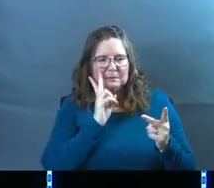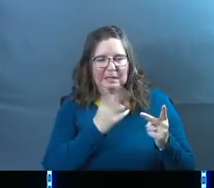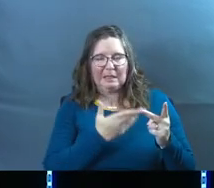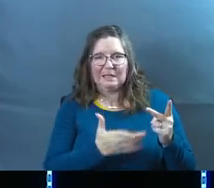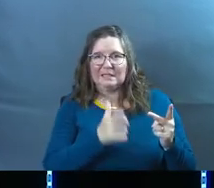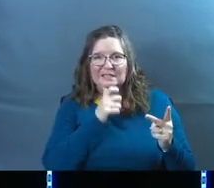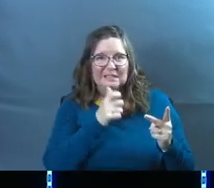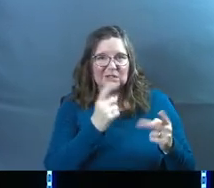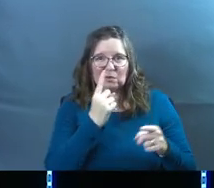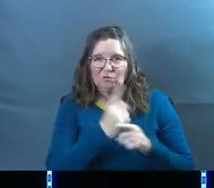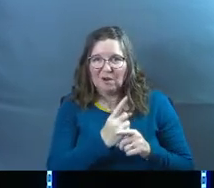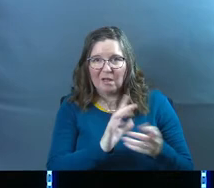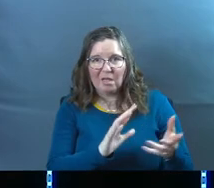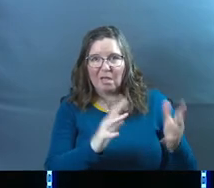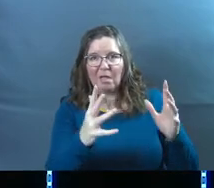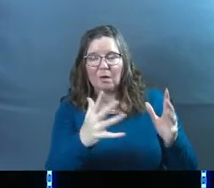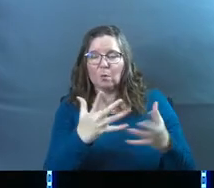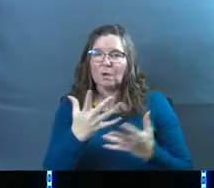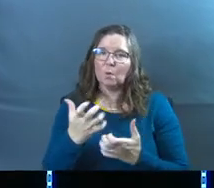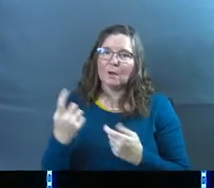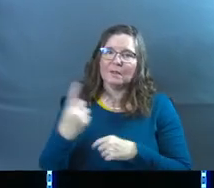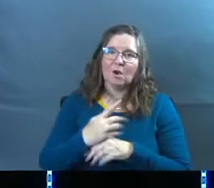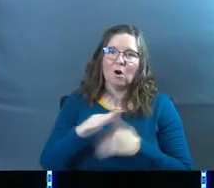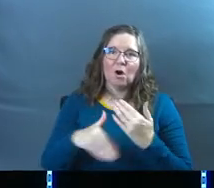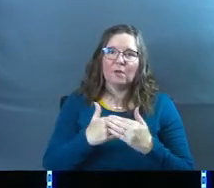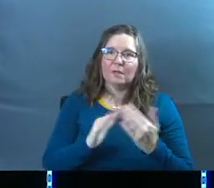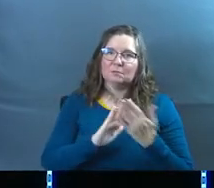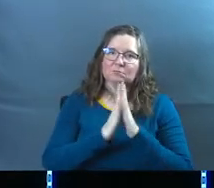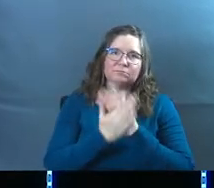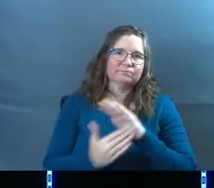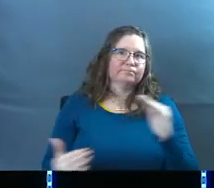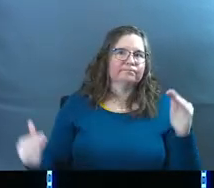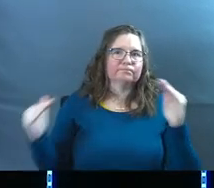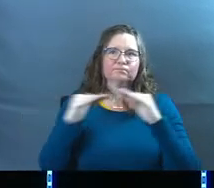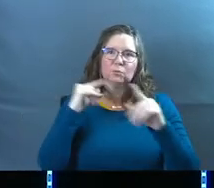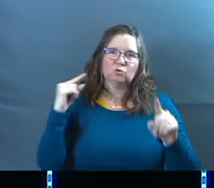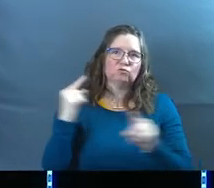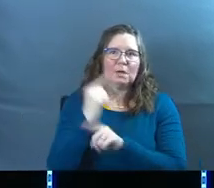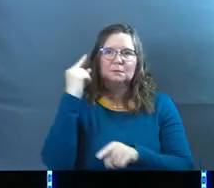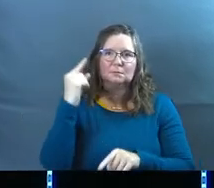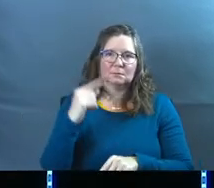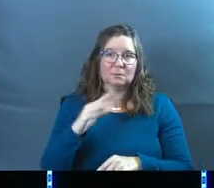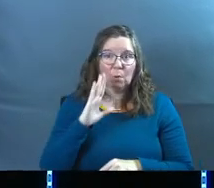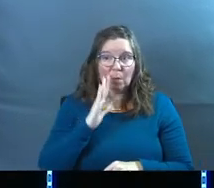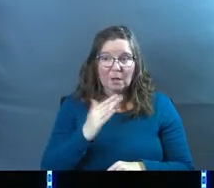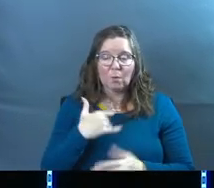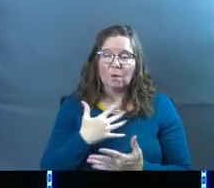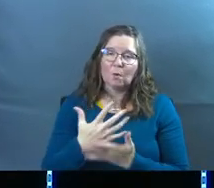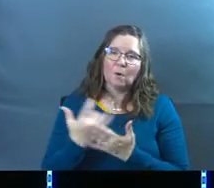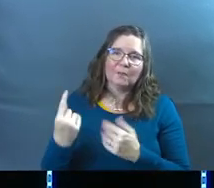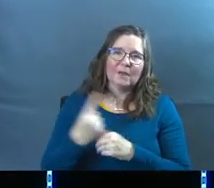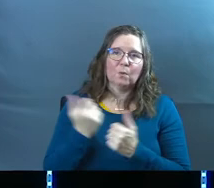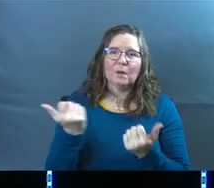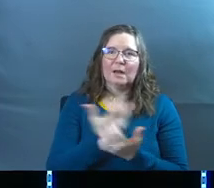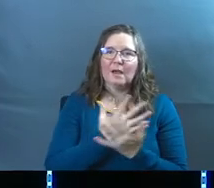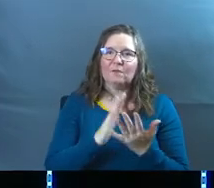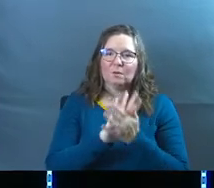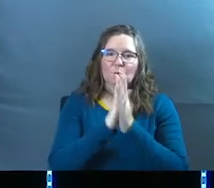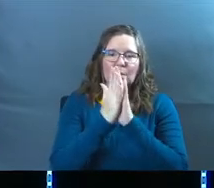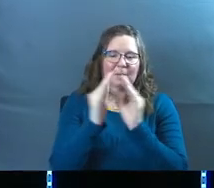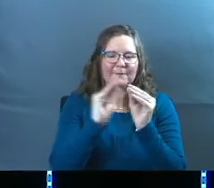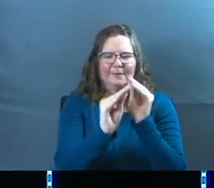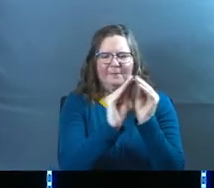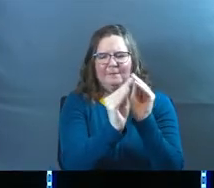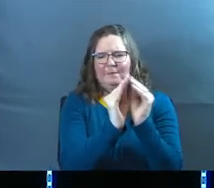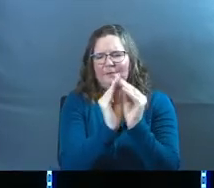that things did not go right, we long for the day that all things will go right. Can I get an amen? Amen. We long for the day when everything will be